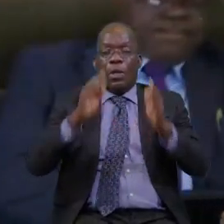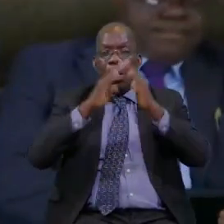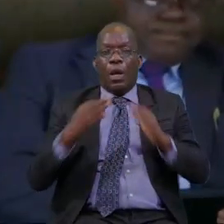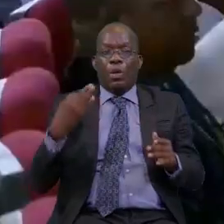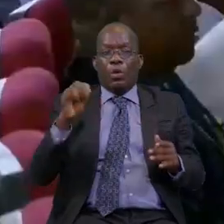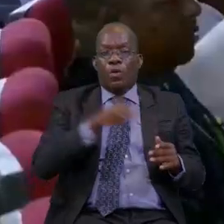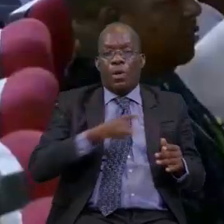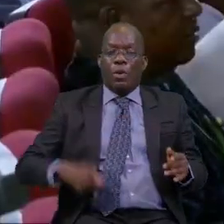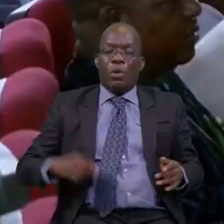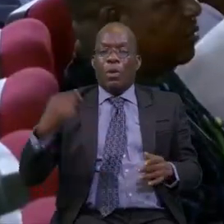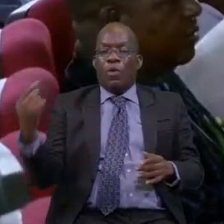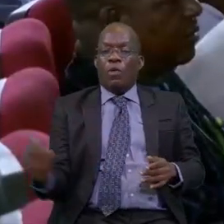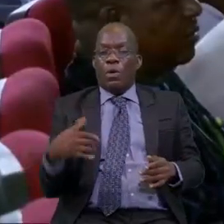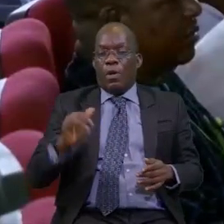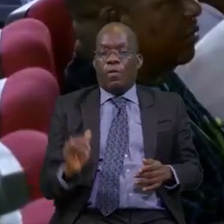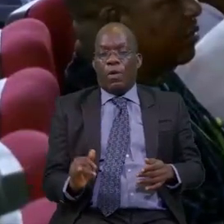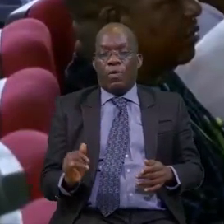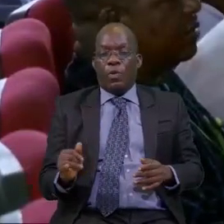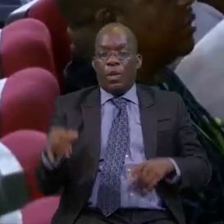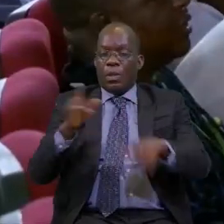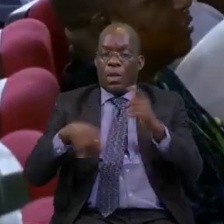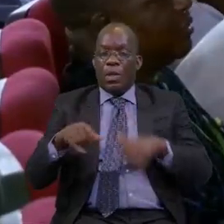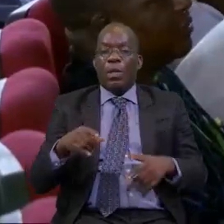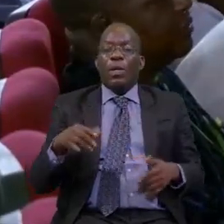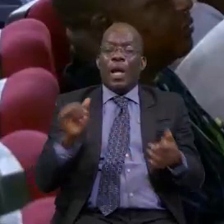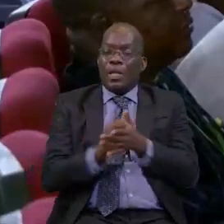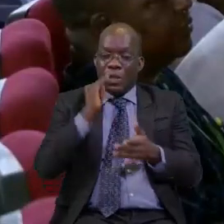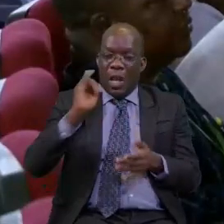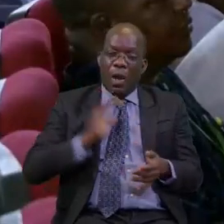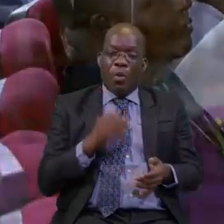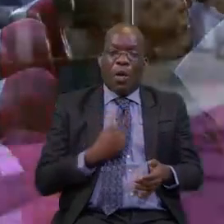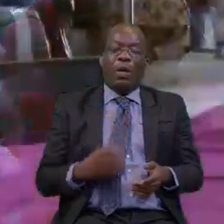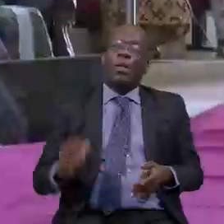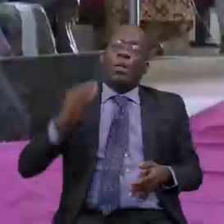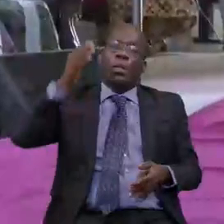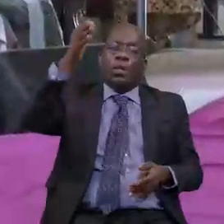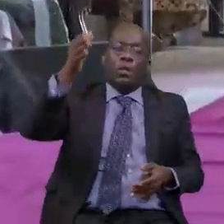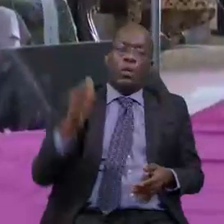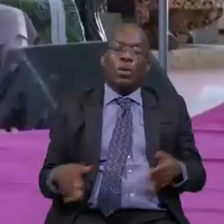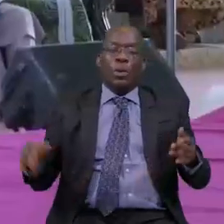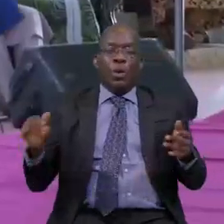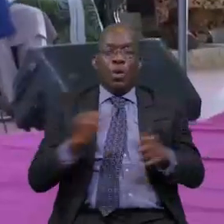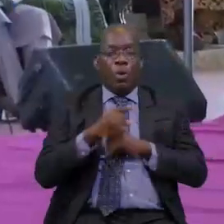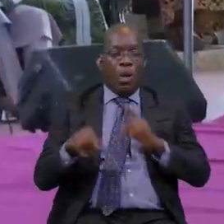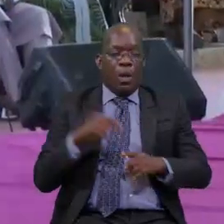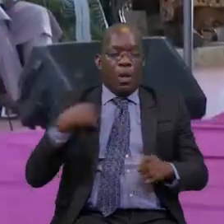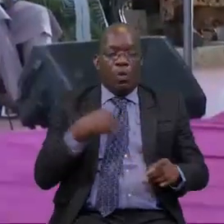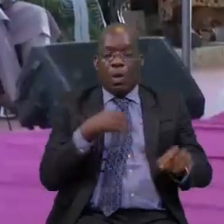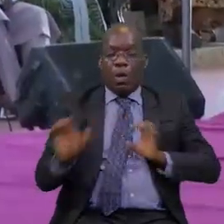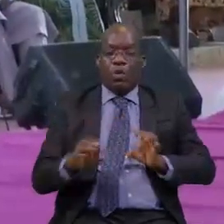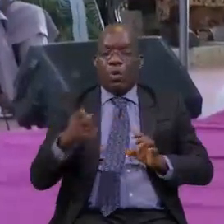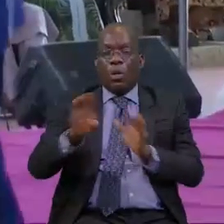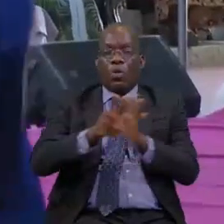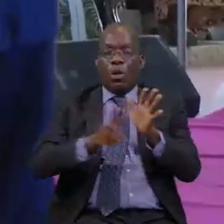long? That's our destination. When we have done the will of God on this earth, our